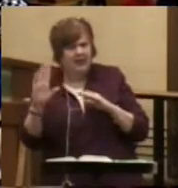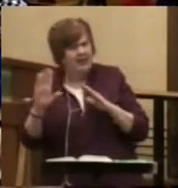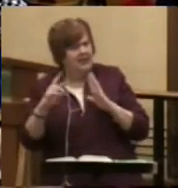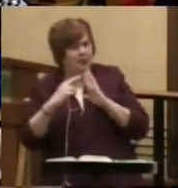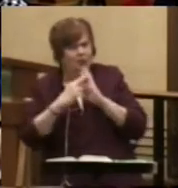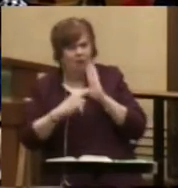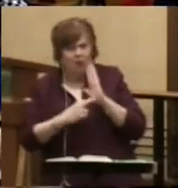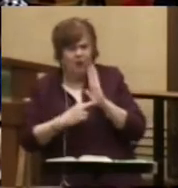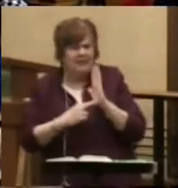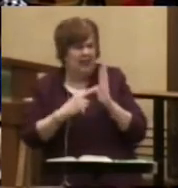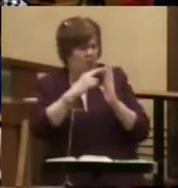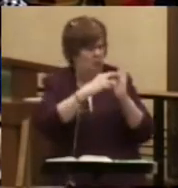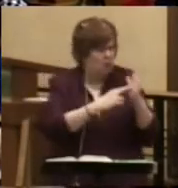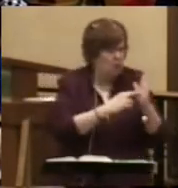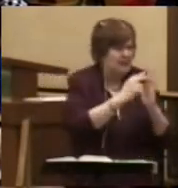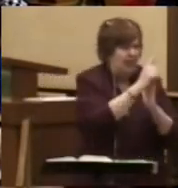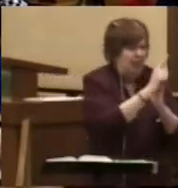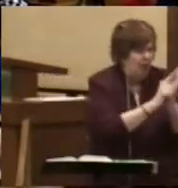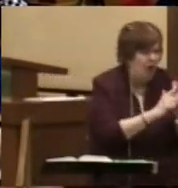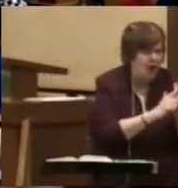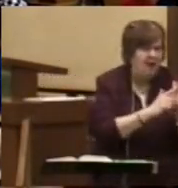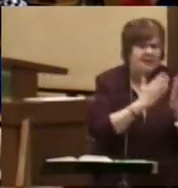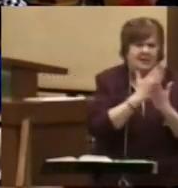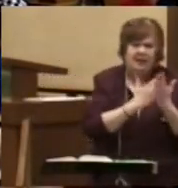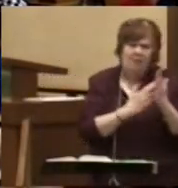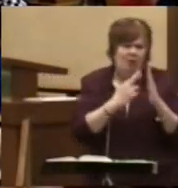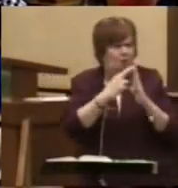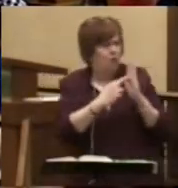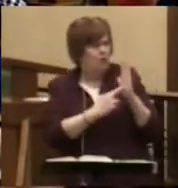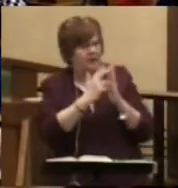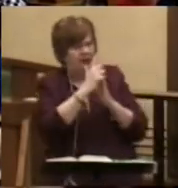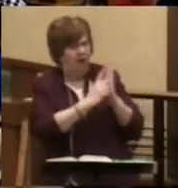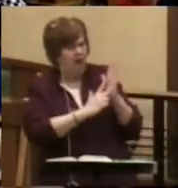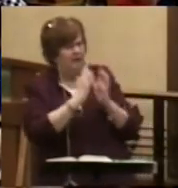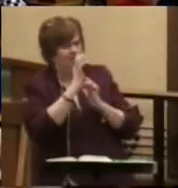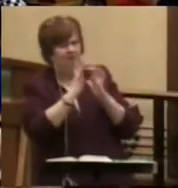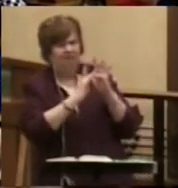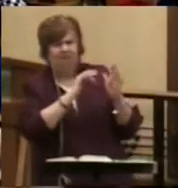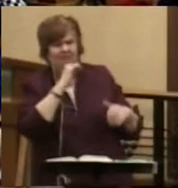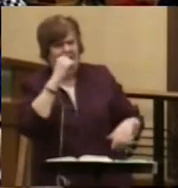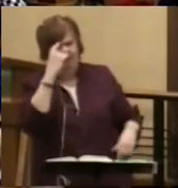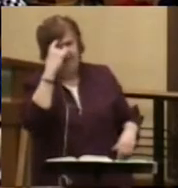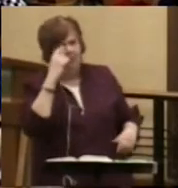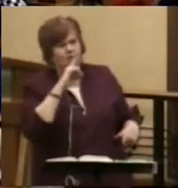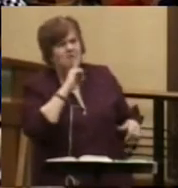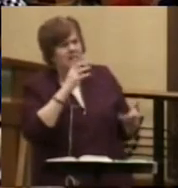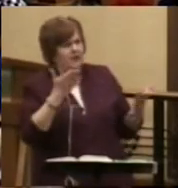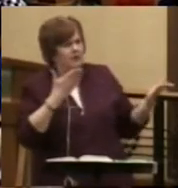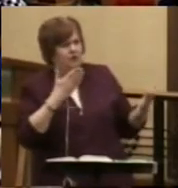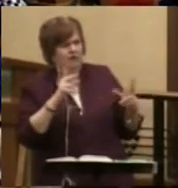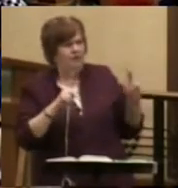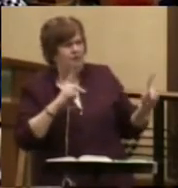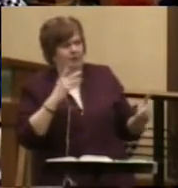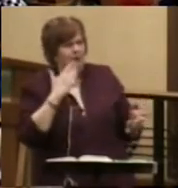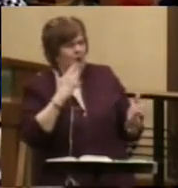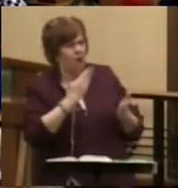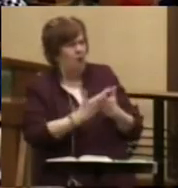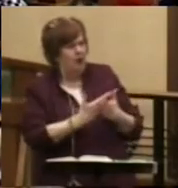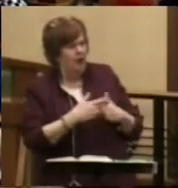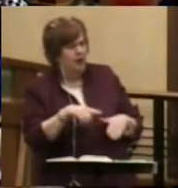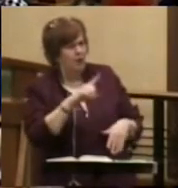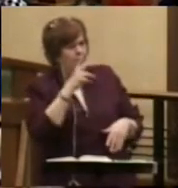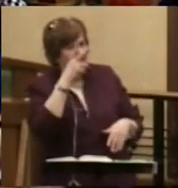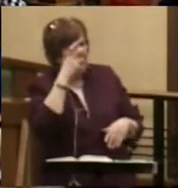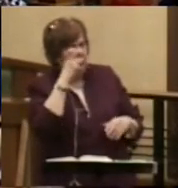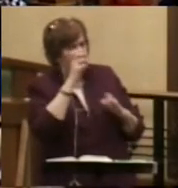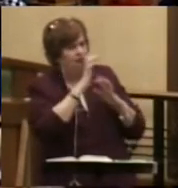got rules, and some of those rules, he doesn't think that they serve people very well. And you're going to hear